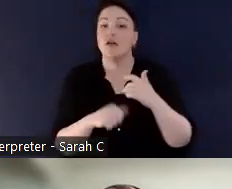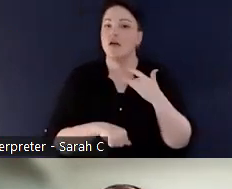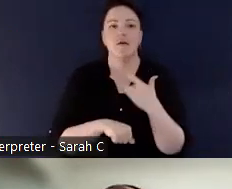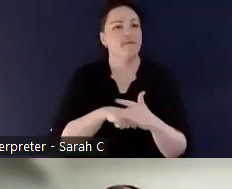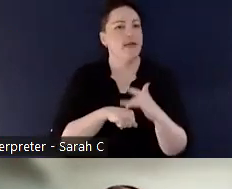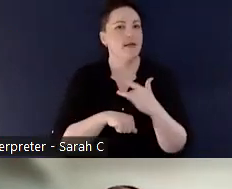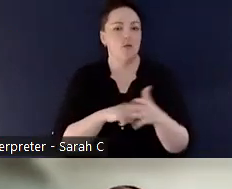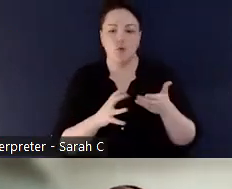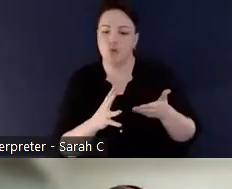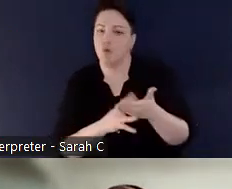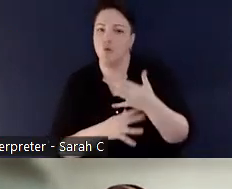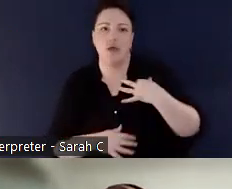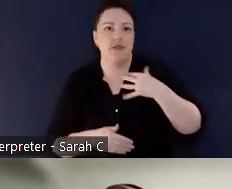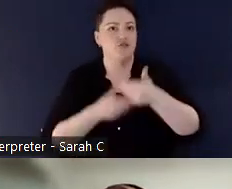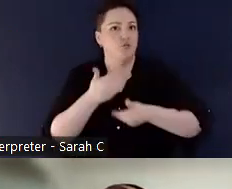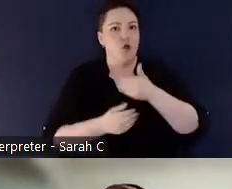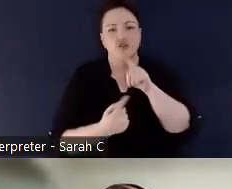that application process.